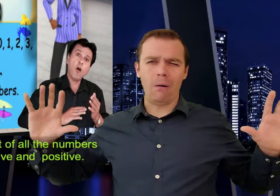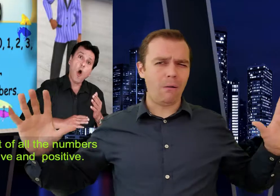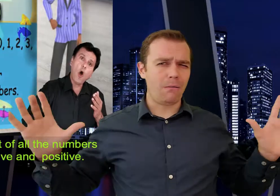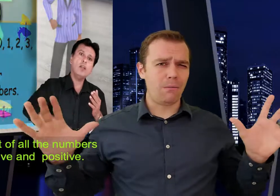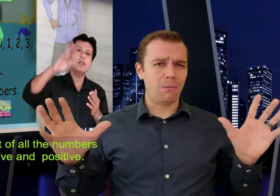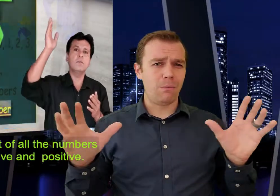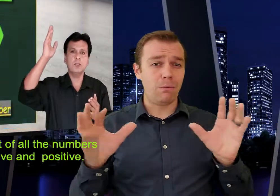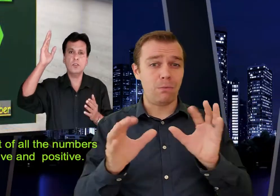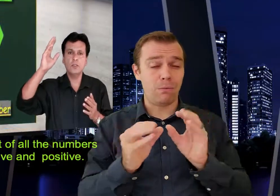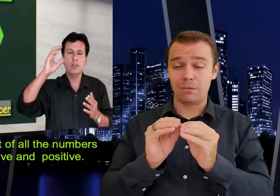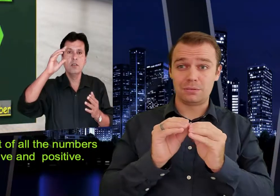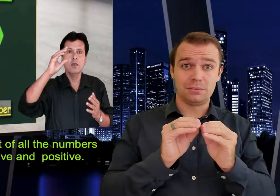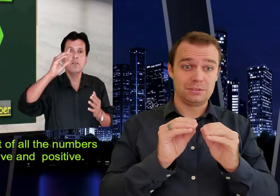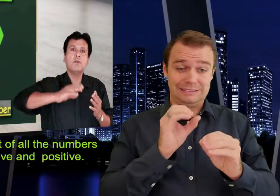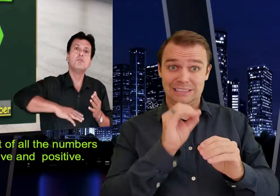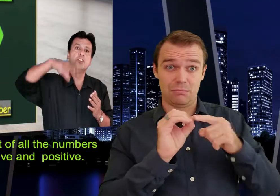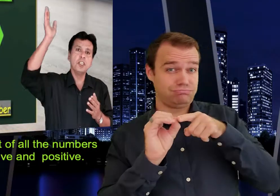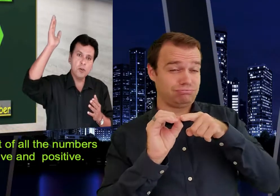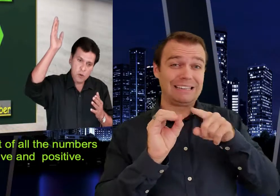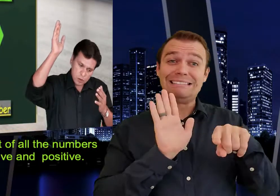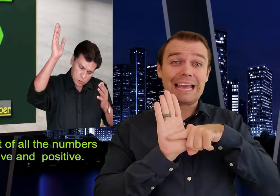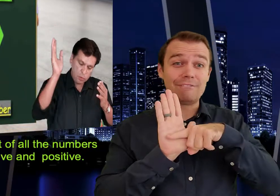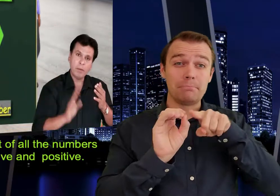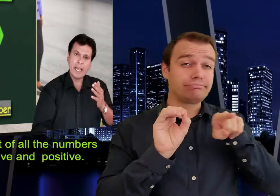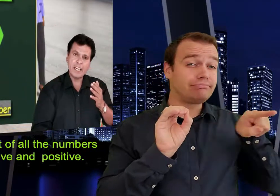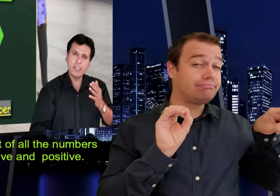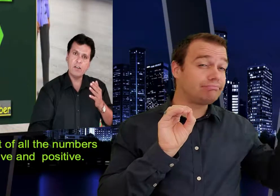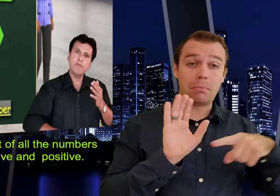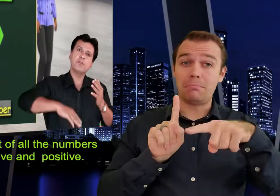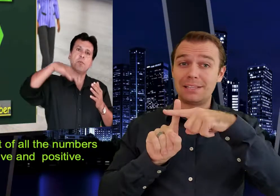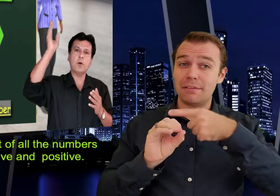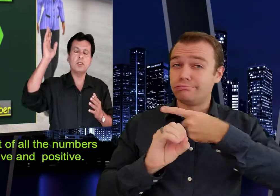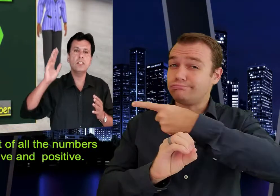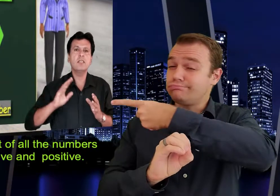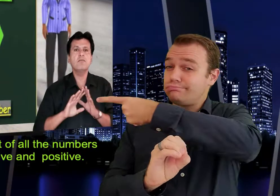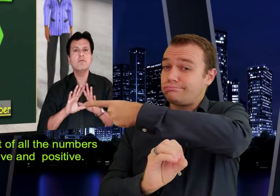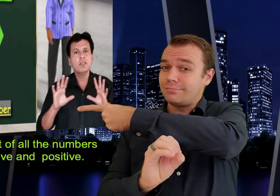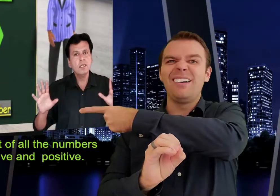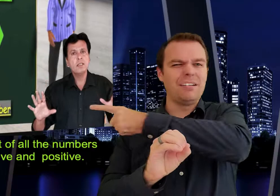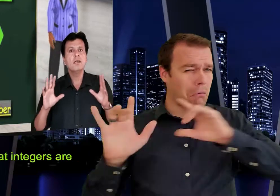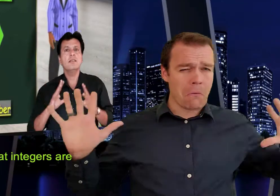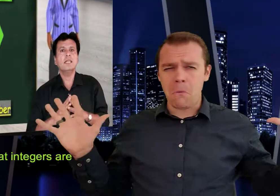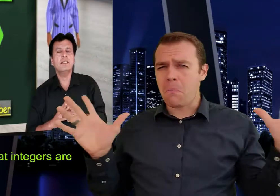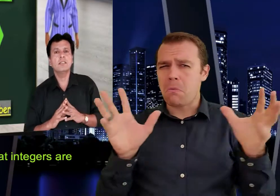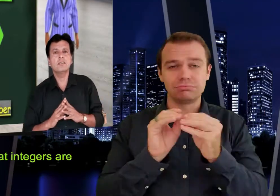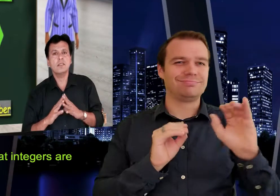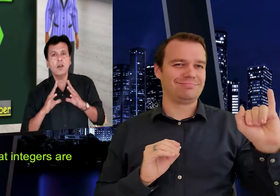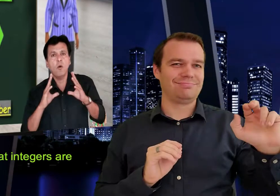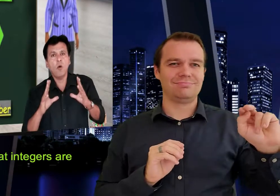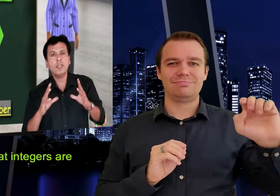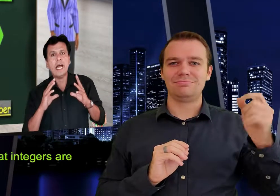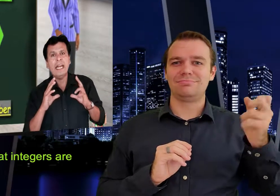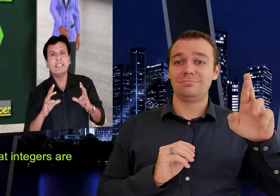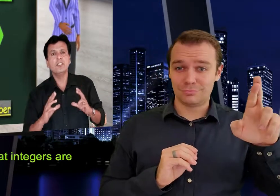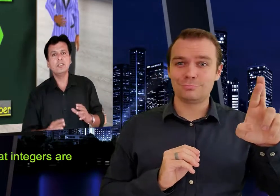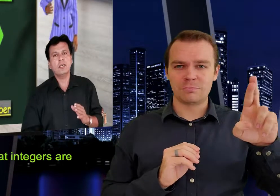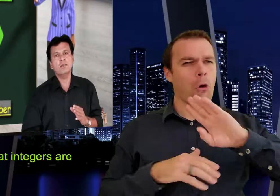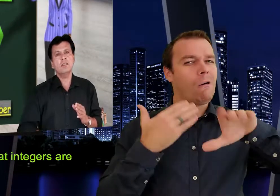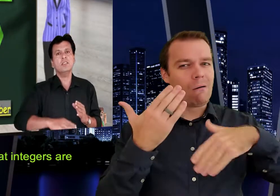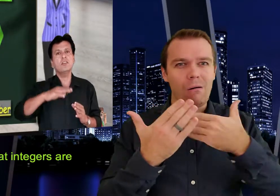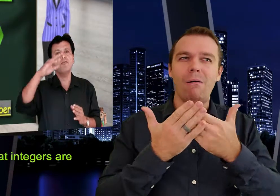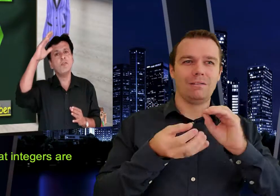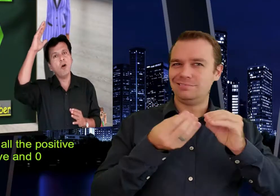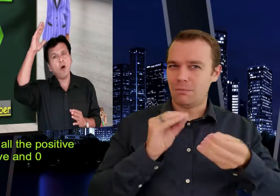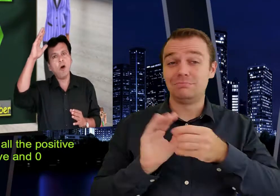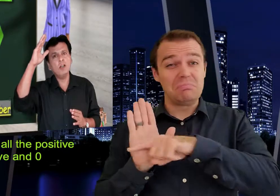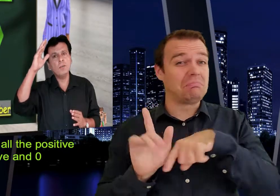of all the numbers from 0 to negative to positive. That is what integers are. The